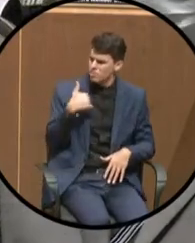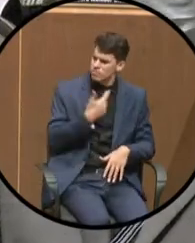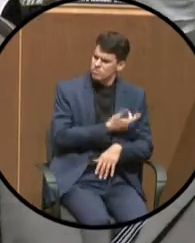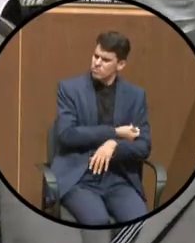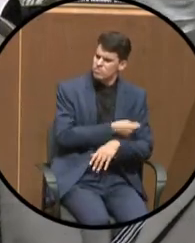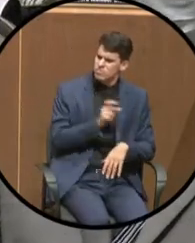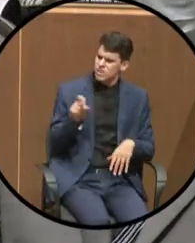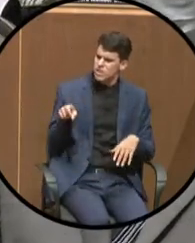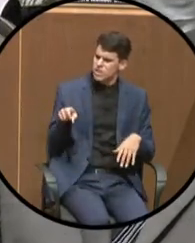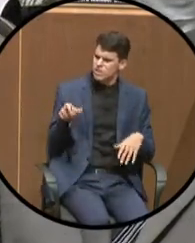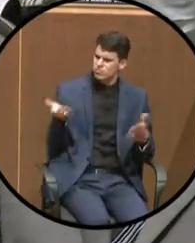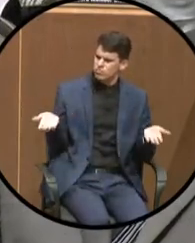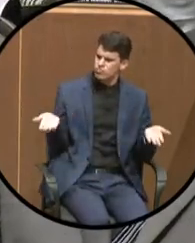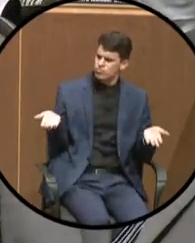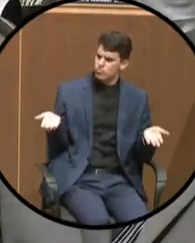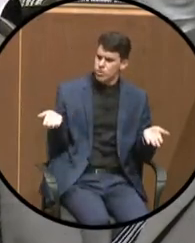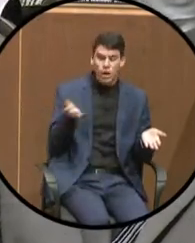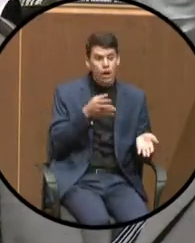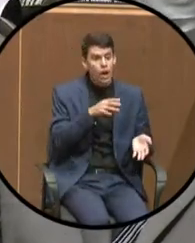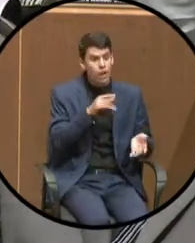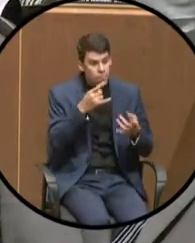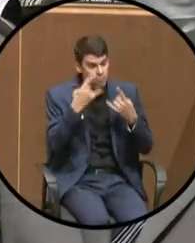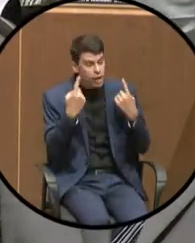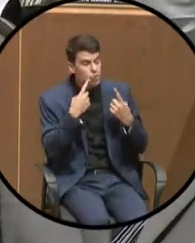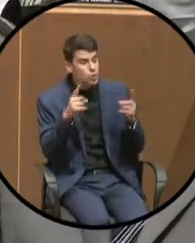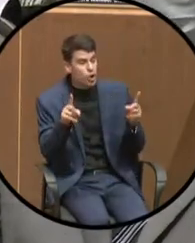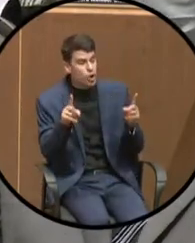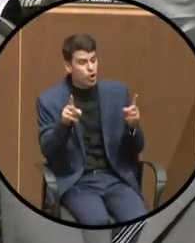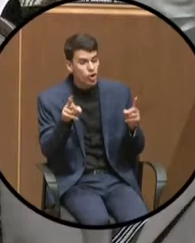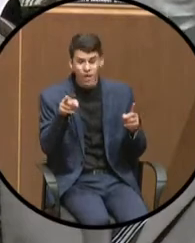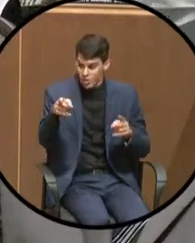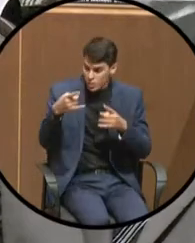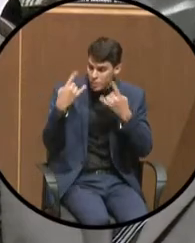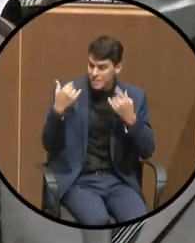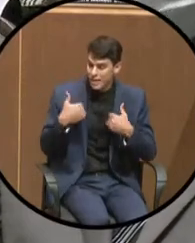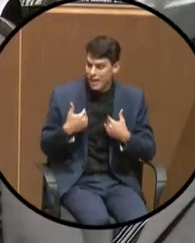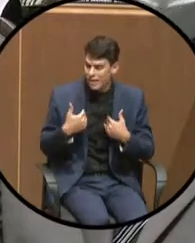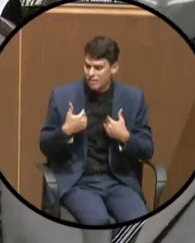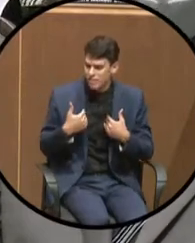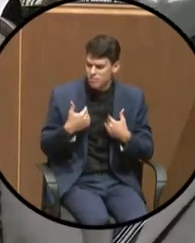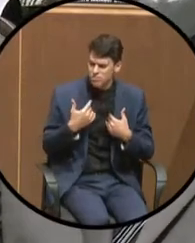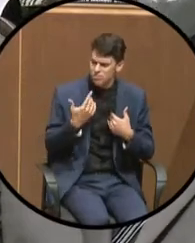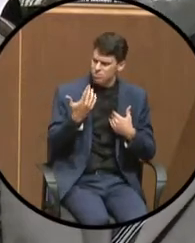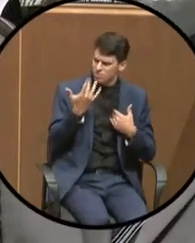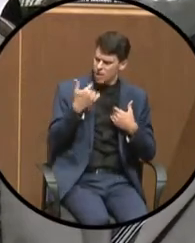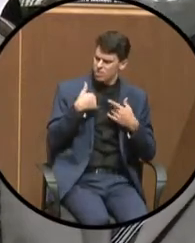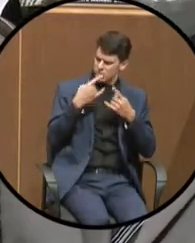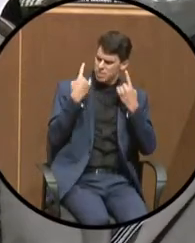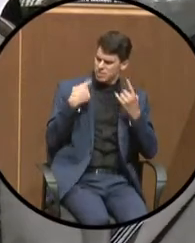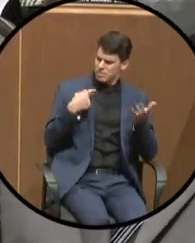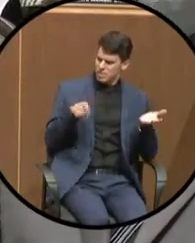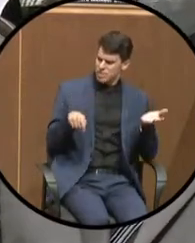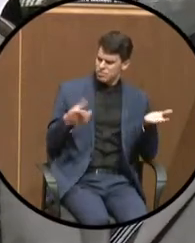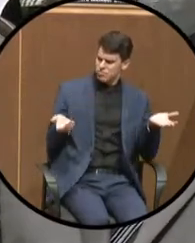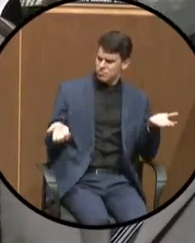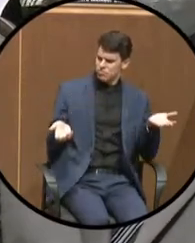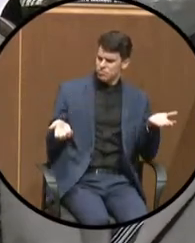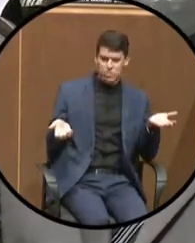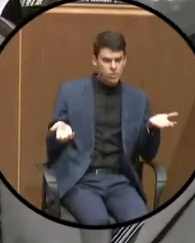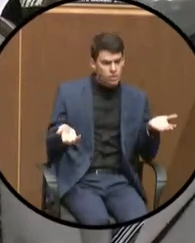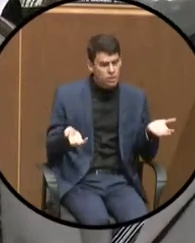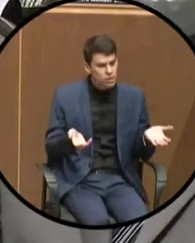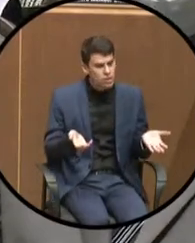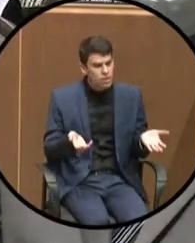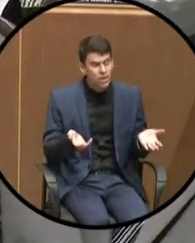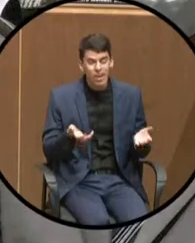I'm vaccinated or not? And if masks work and you're wearing a mask, why does it matter if I'm wearing a mask? And there are people to